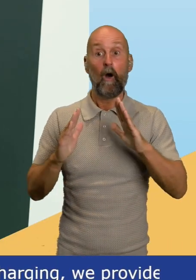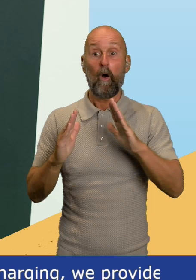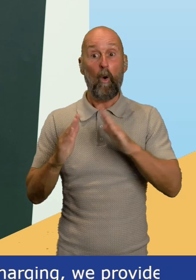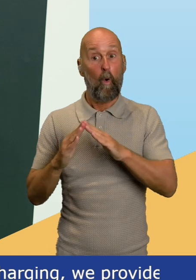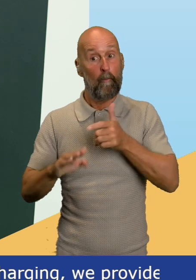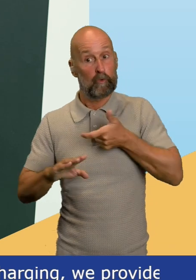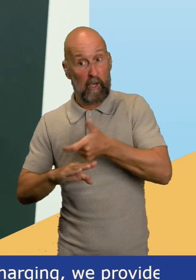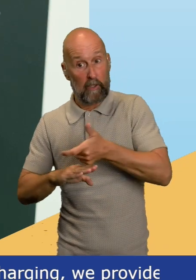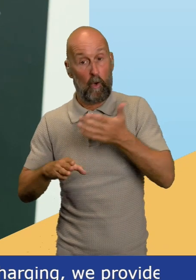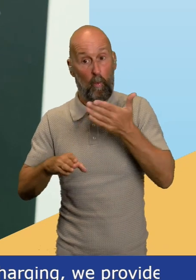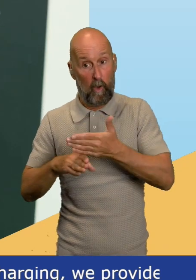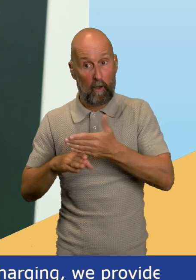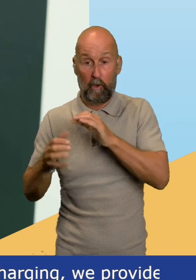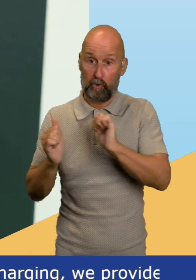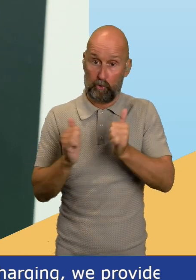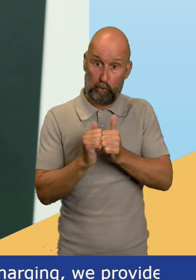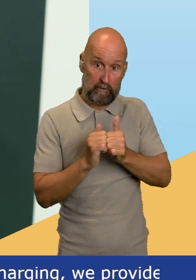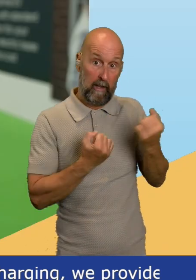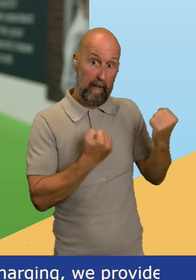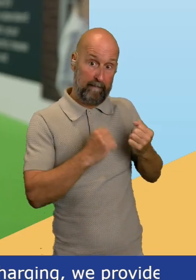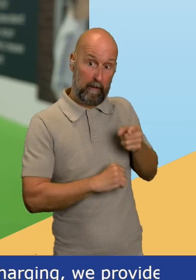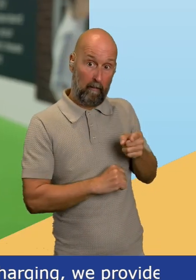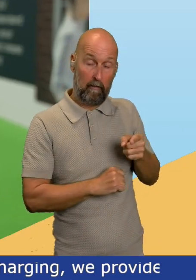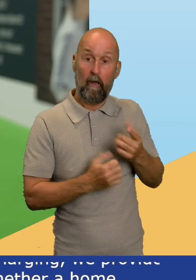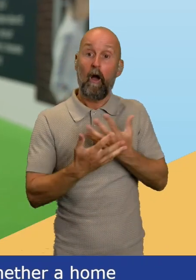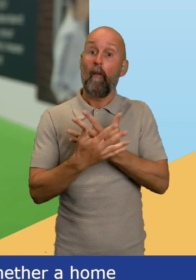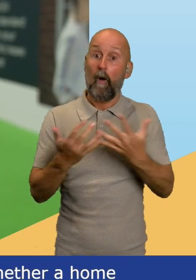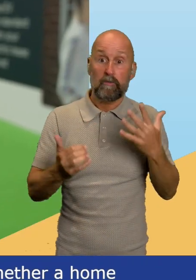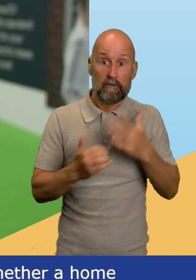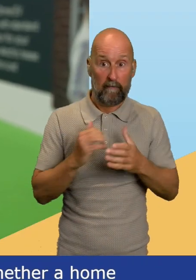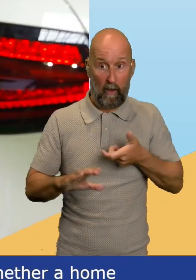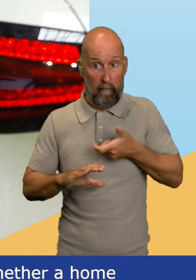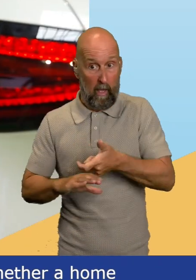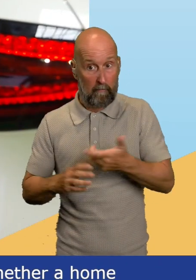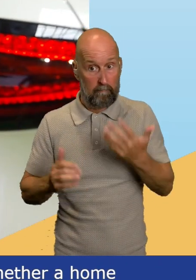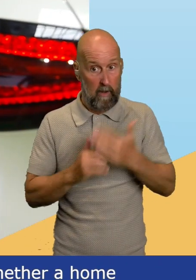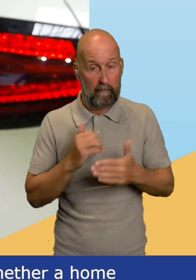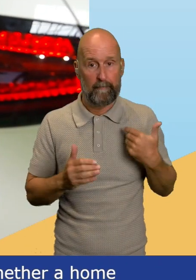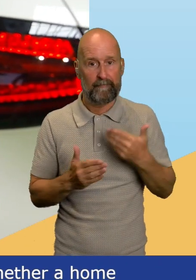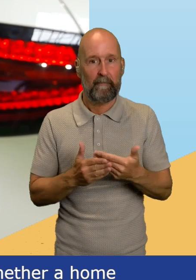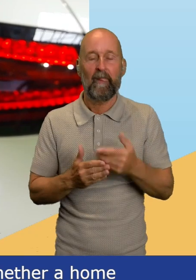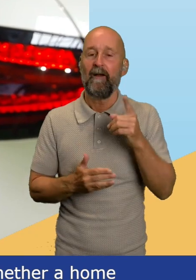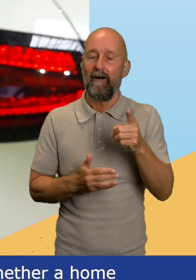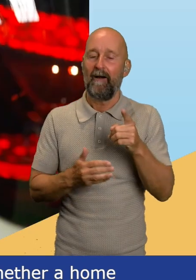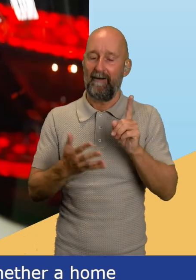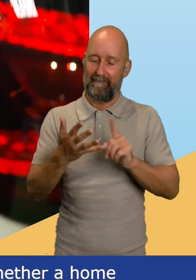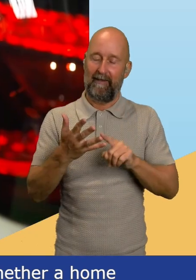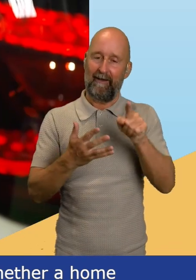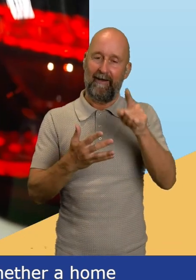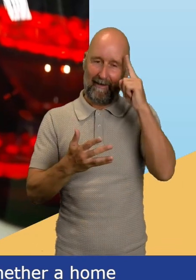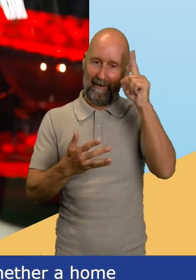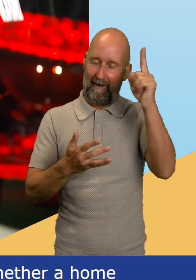use it, how does it work with the vehicle. Lots of people have never even plugged a vehicle in. And then I always forget this bit, Mark, so I'll finish